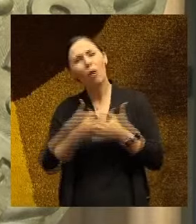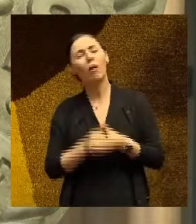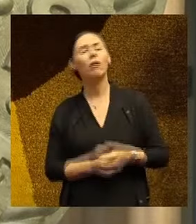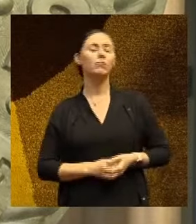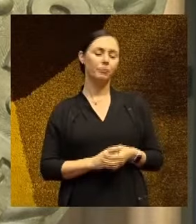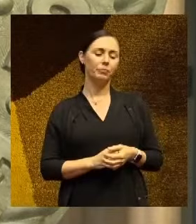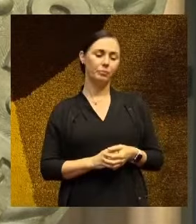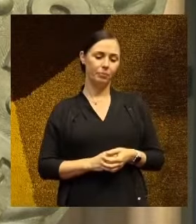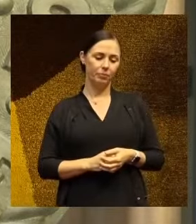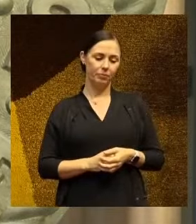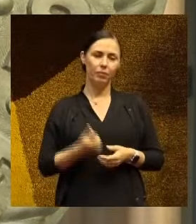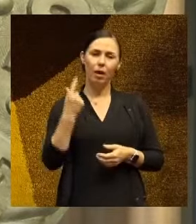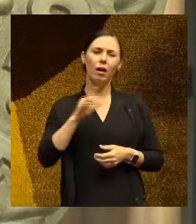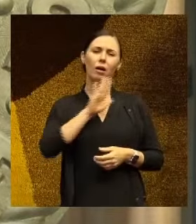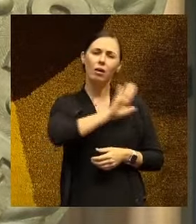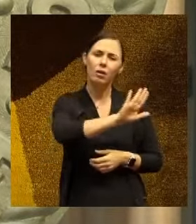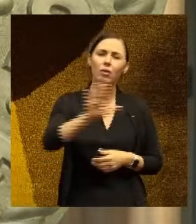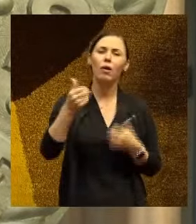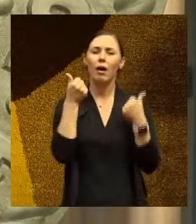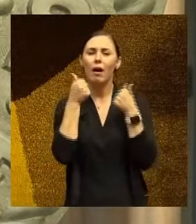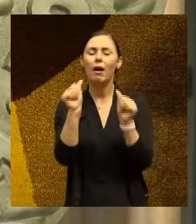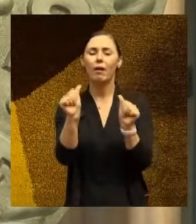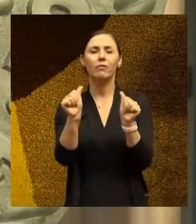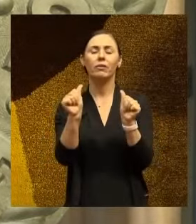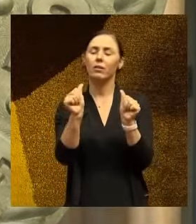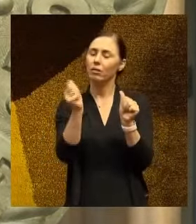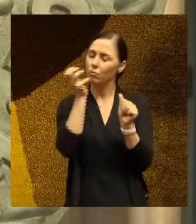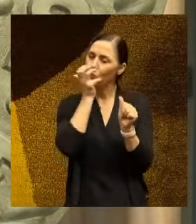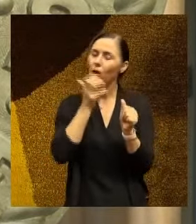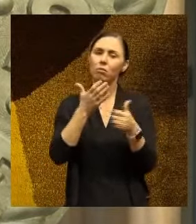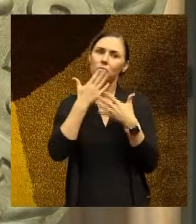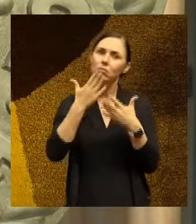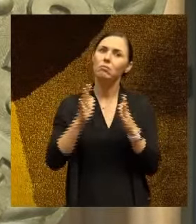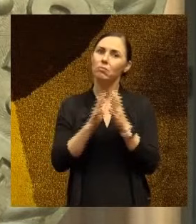your efforts are very much appreciated by me.